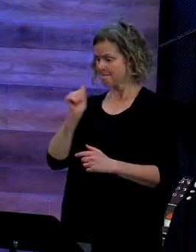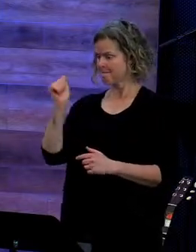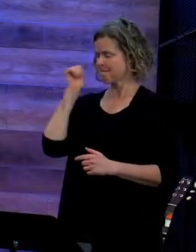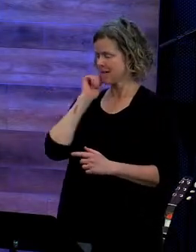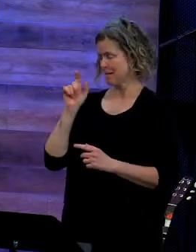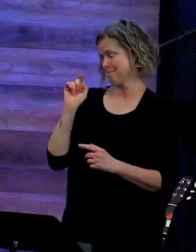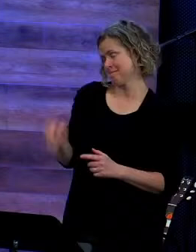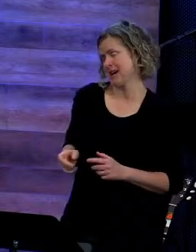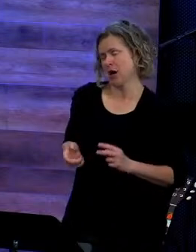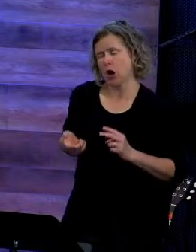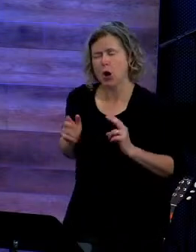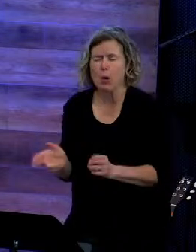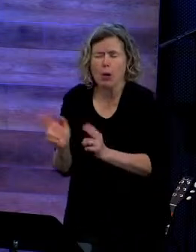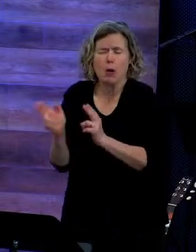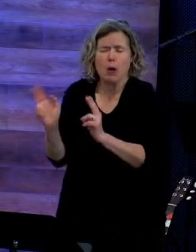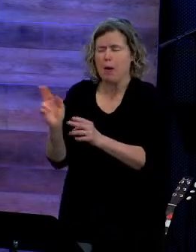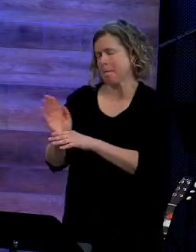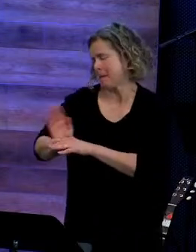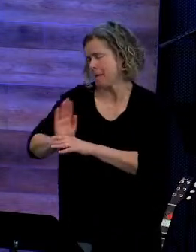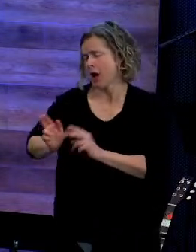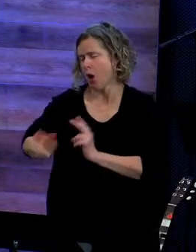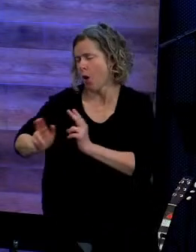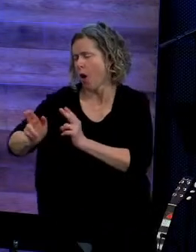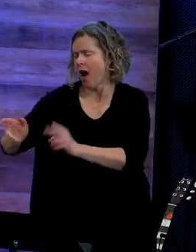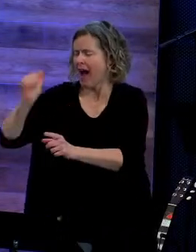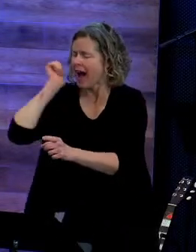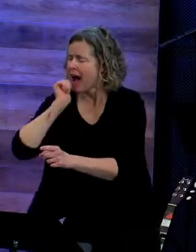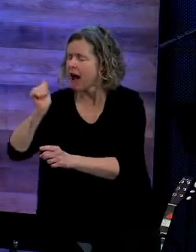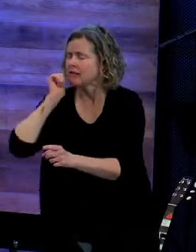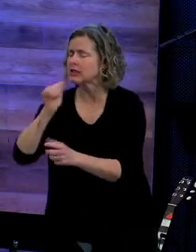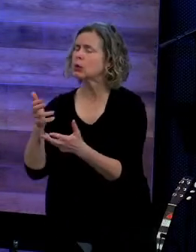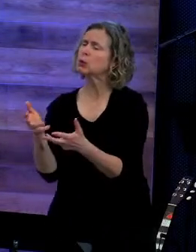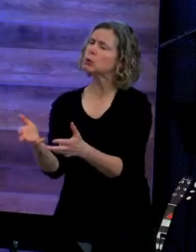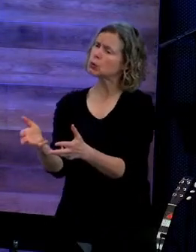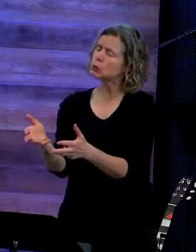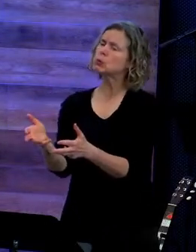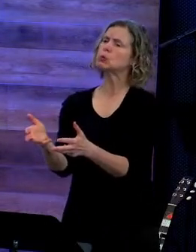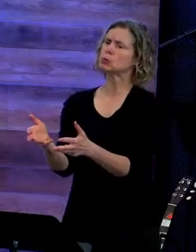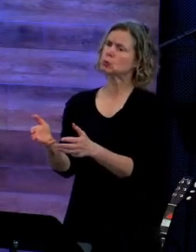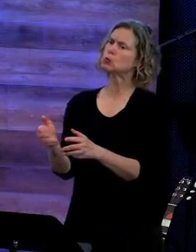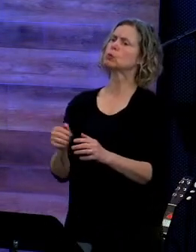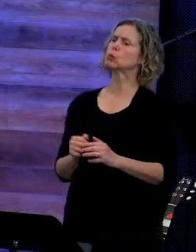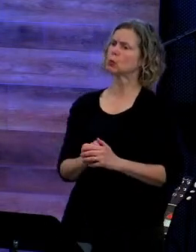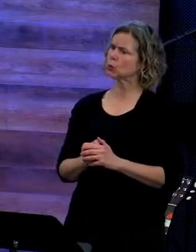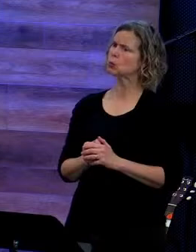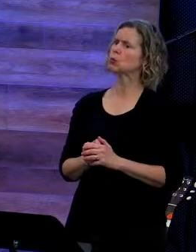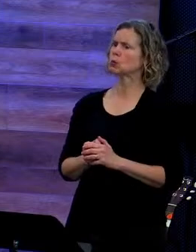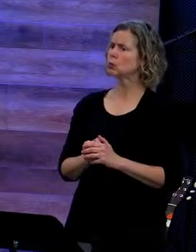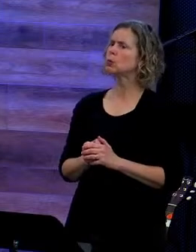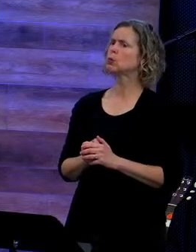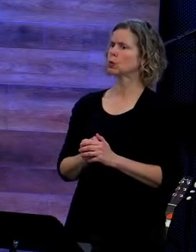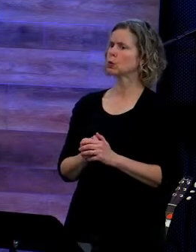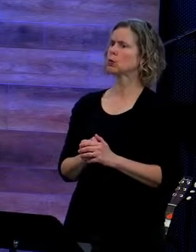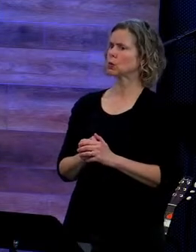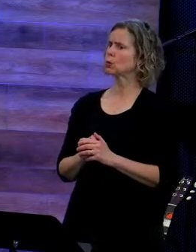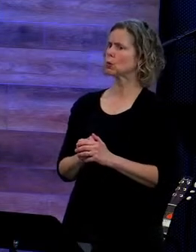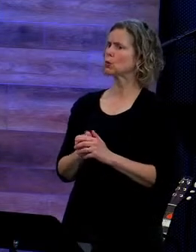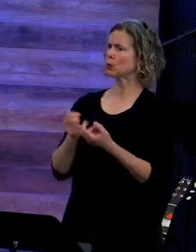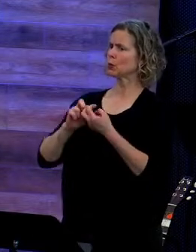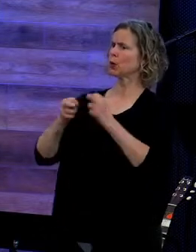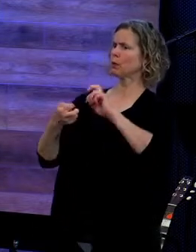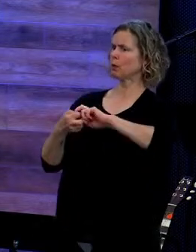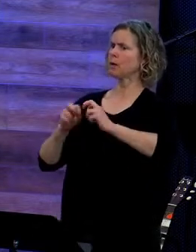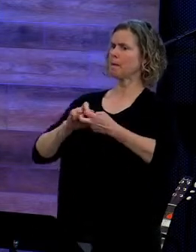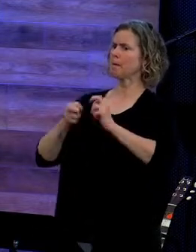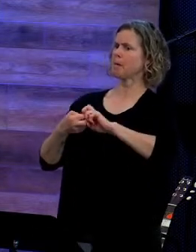hasty all the time. And I'm just going to assume that all of us deal with this problem, or